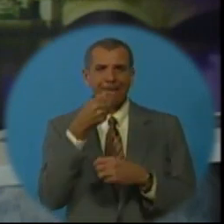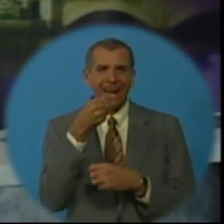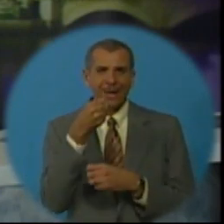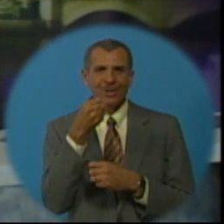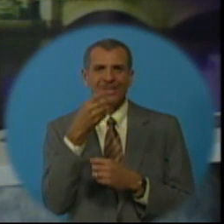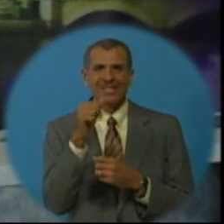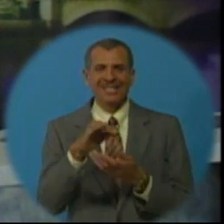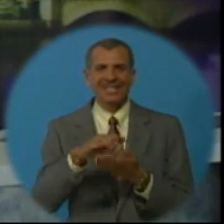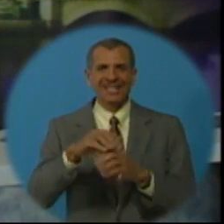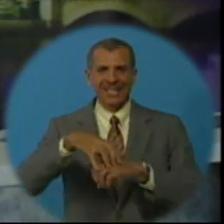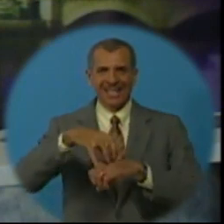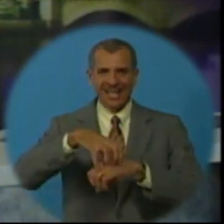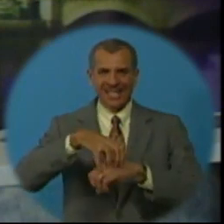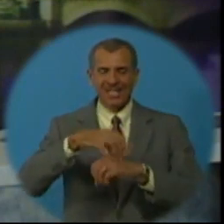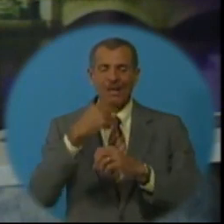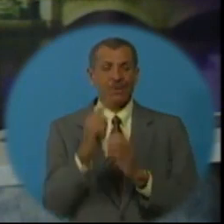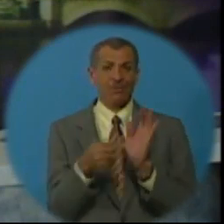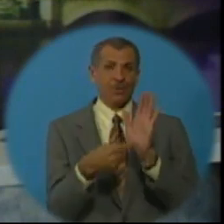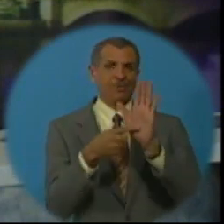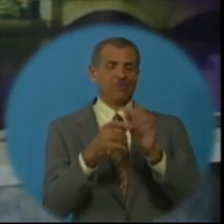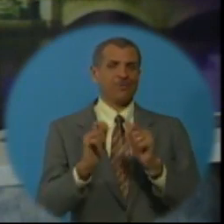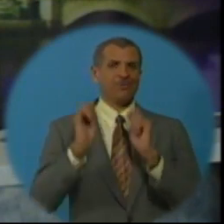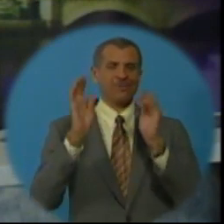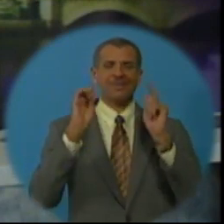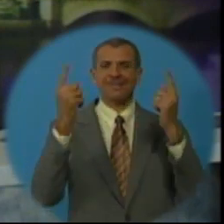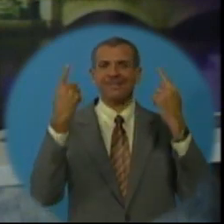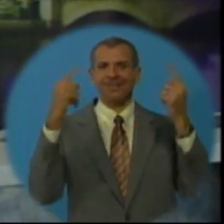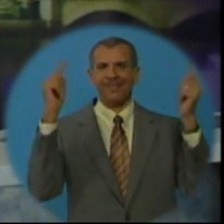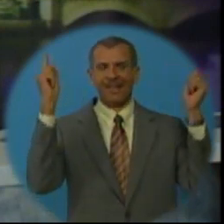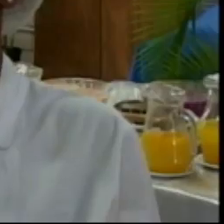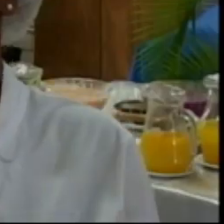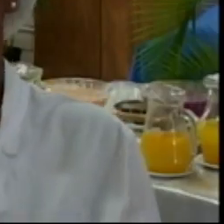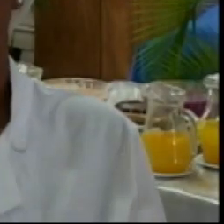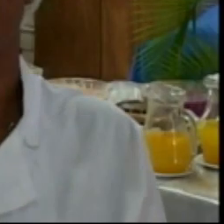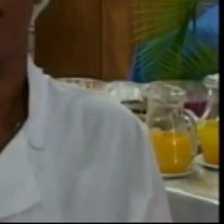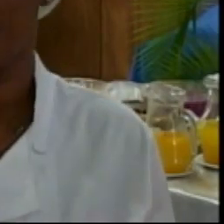cakes, intends to be outstanding in her chosen field. I see